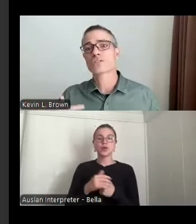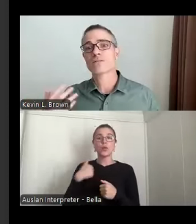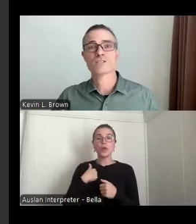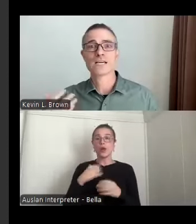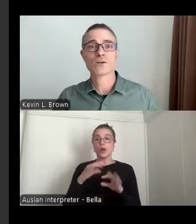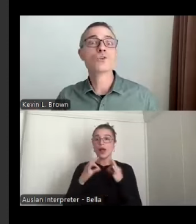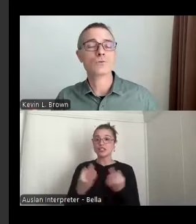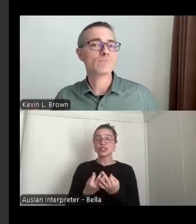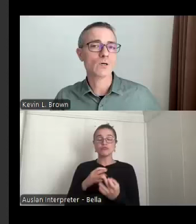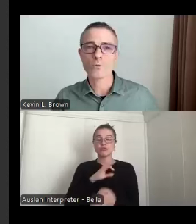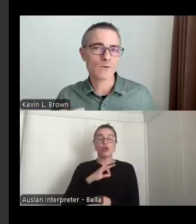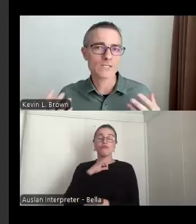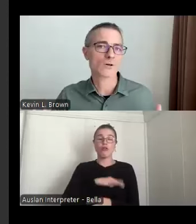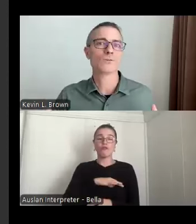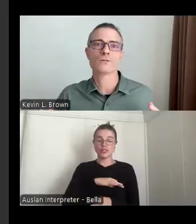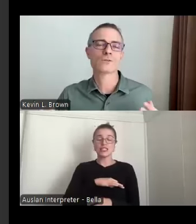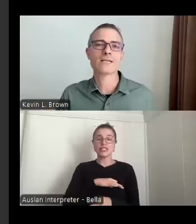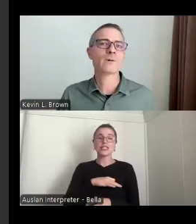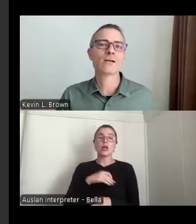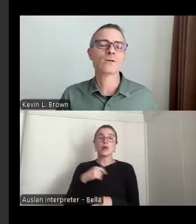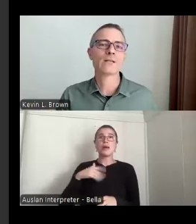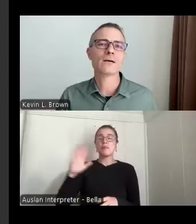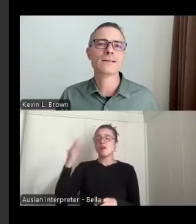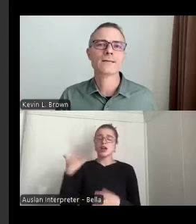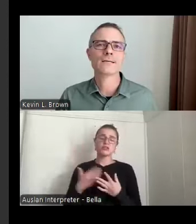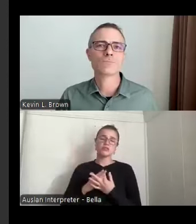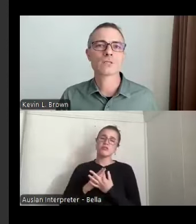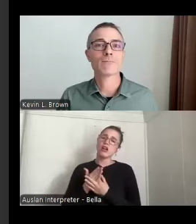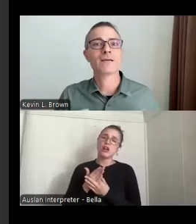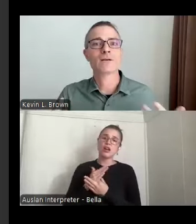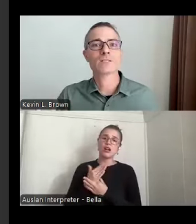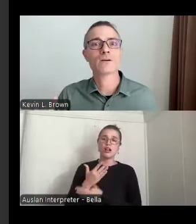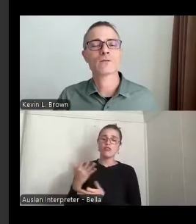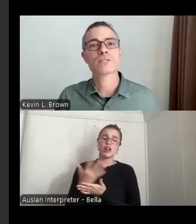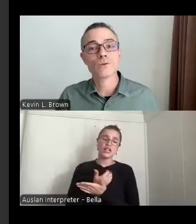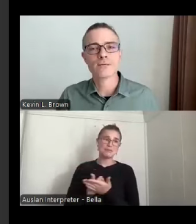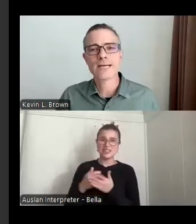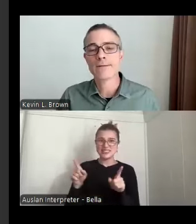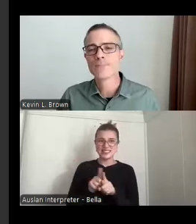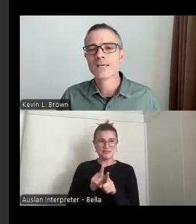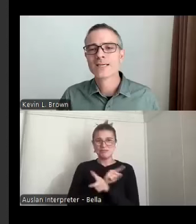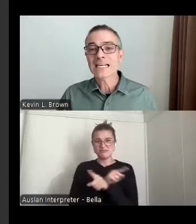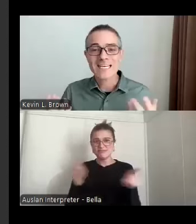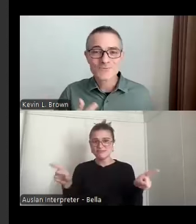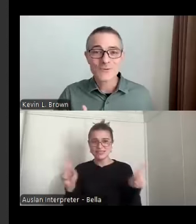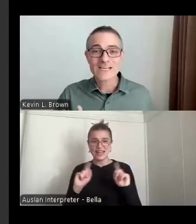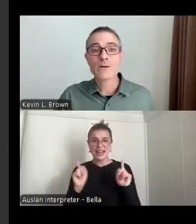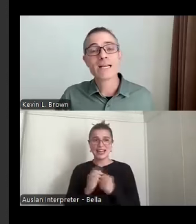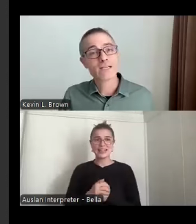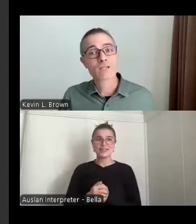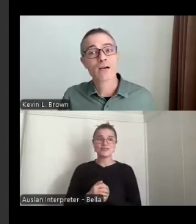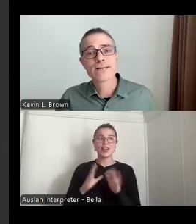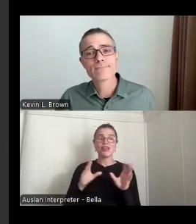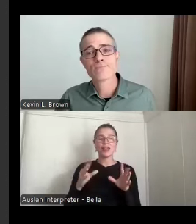nonprofit starvation cycle too. We struggled to raise money early on, just like many of us here are still doing today. Then we